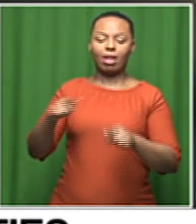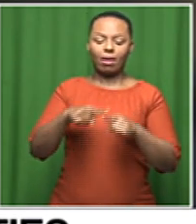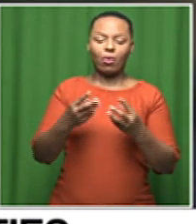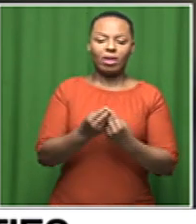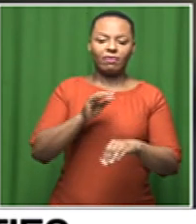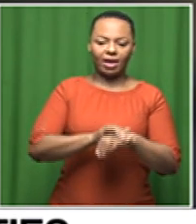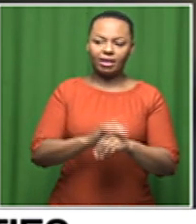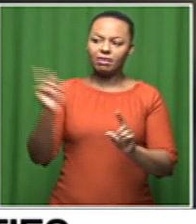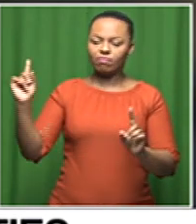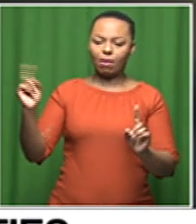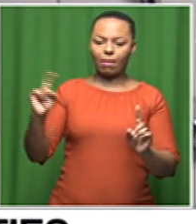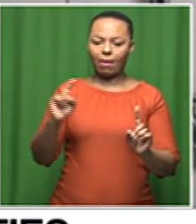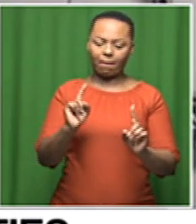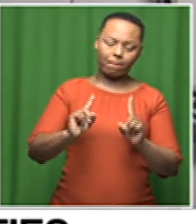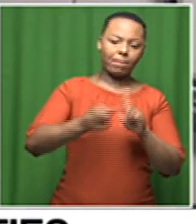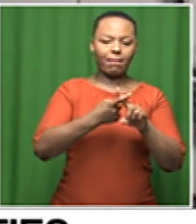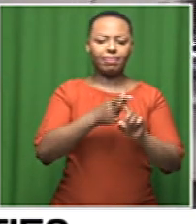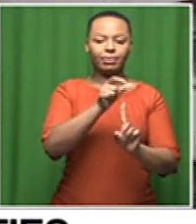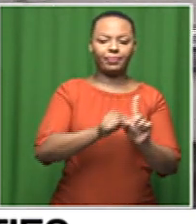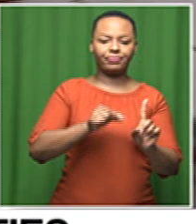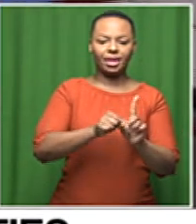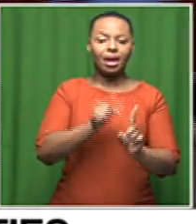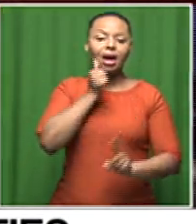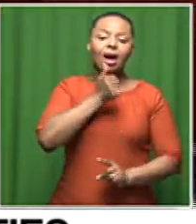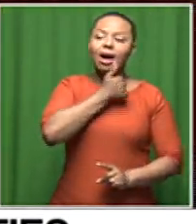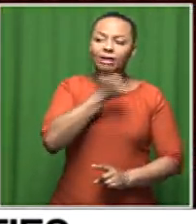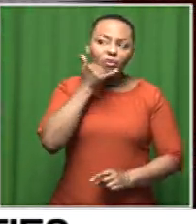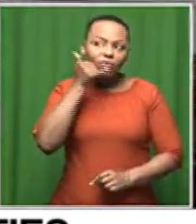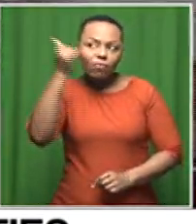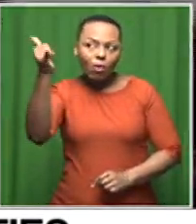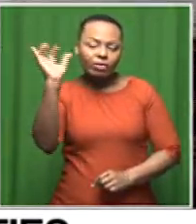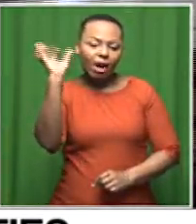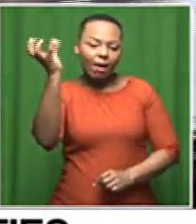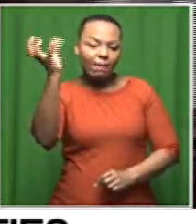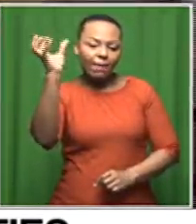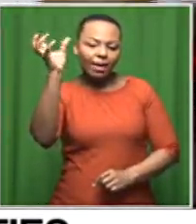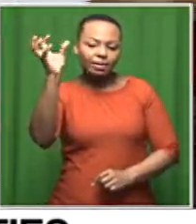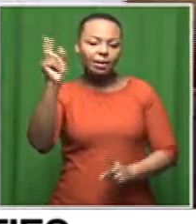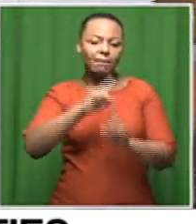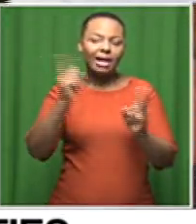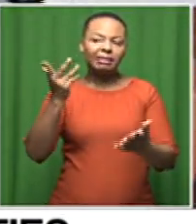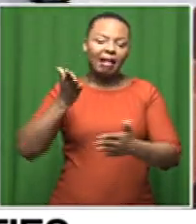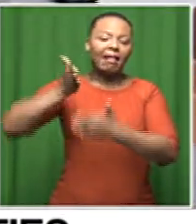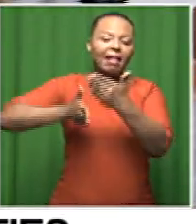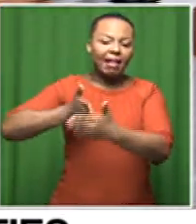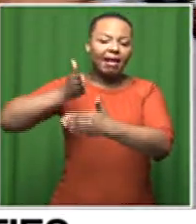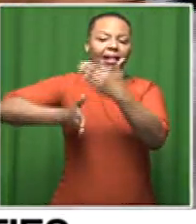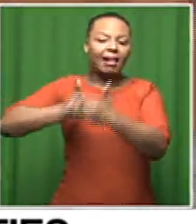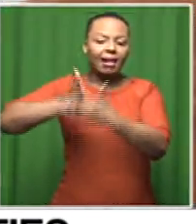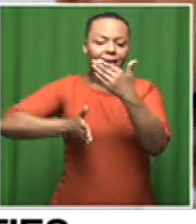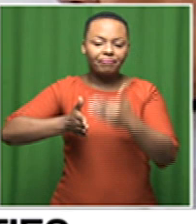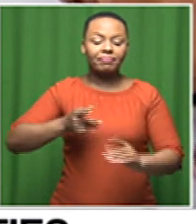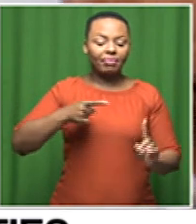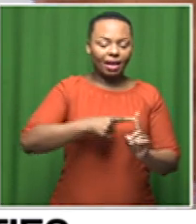friends. Her aunt tried to call an ambulance as quickly as she can, with no luck. They had to hire